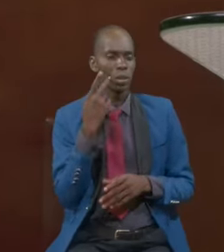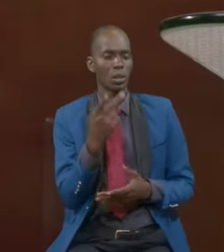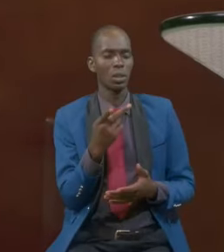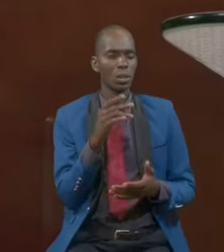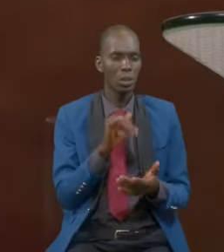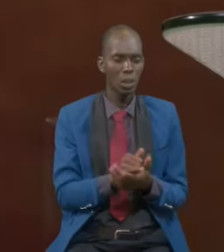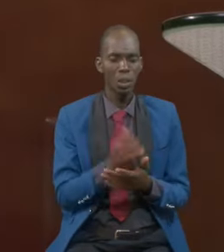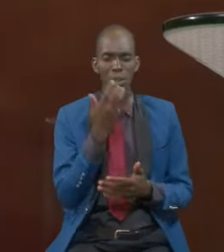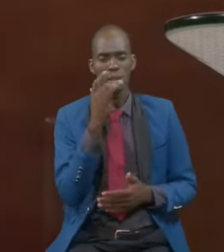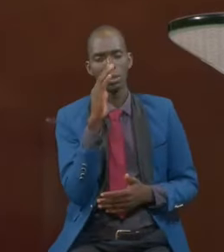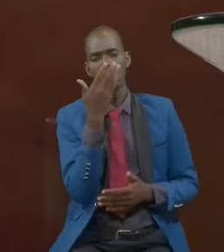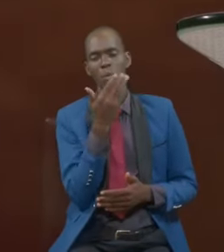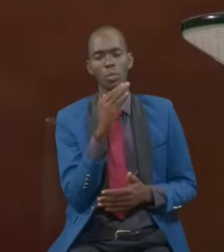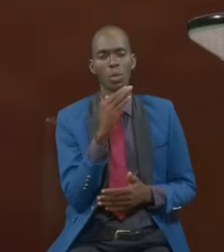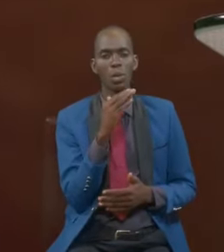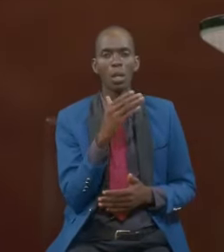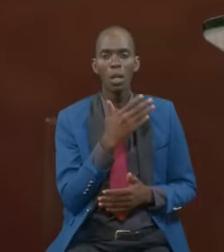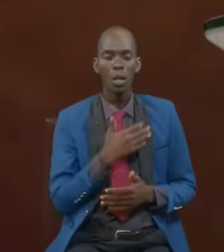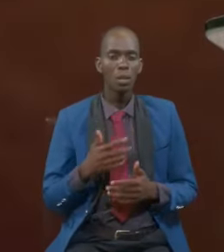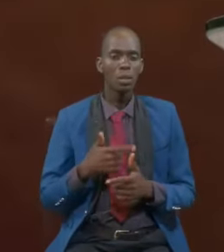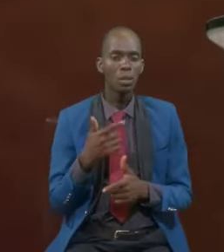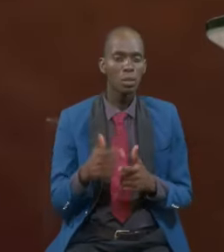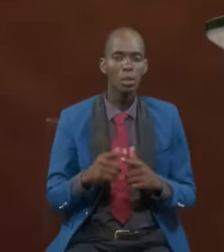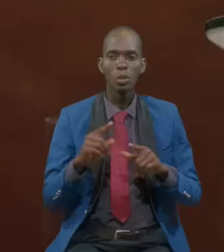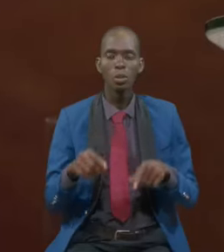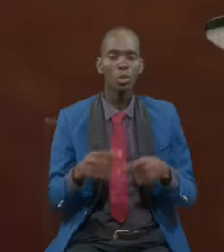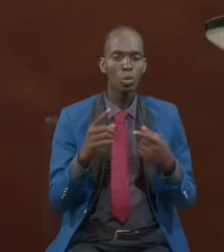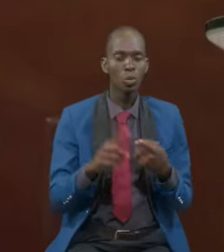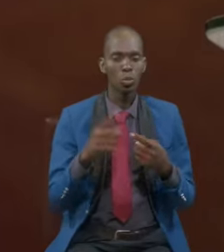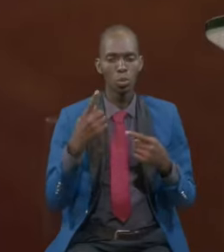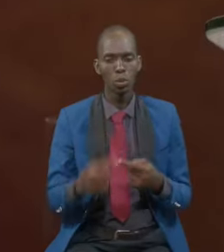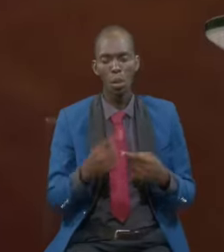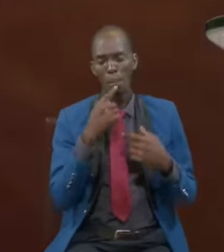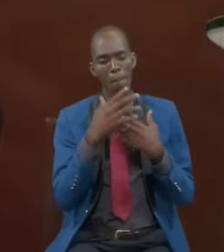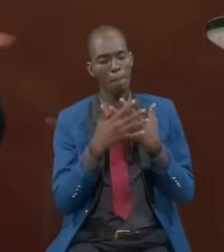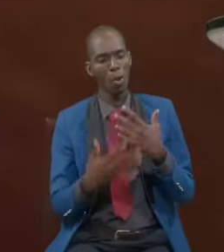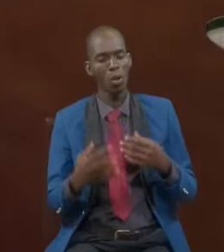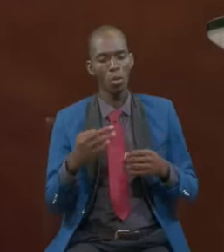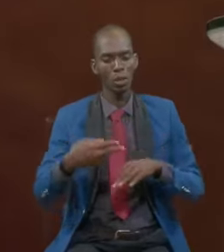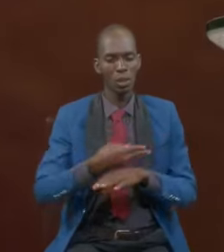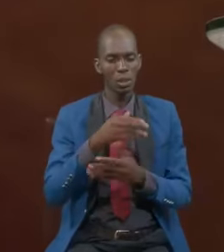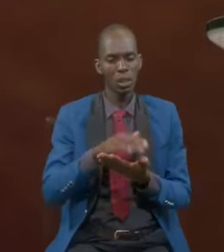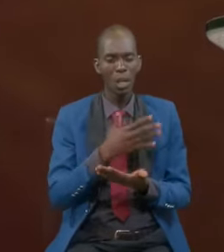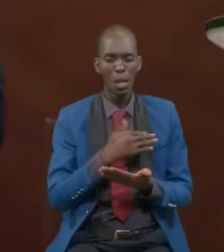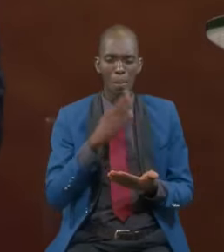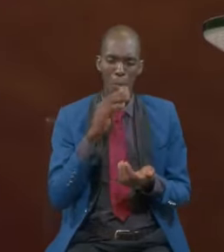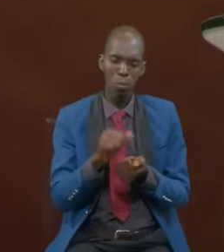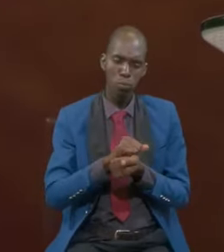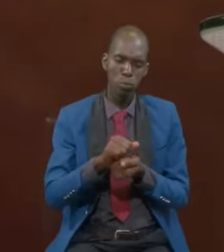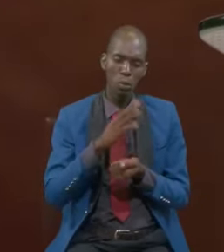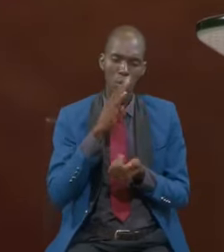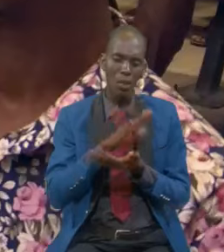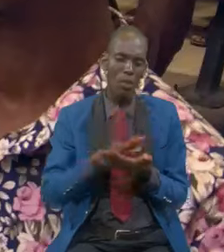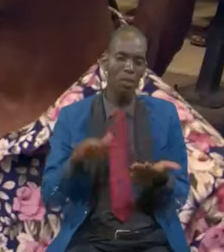is saying about you. And then go to the fountain of the blood of the Lamb and be washed and be cleansed, so that the